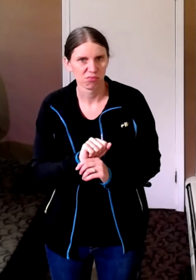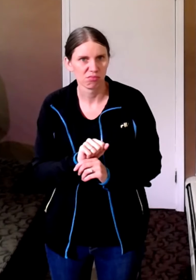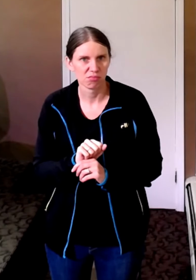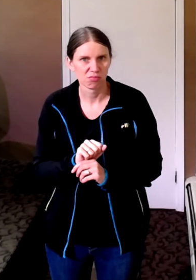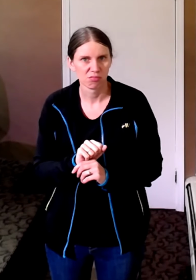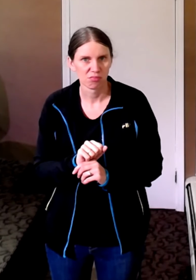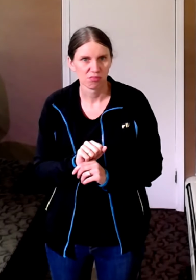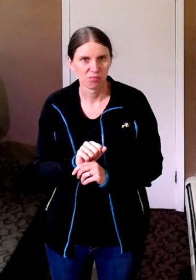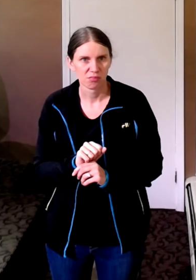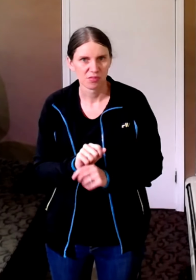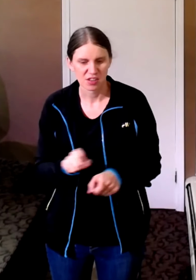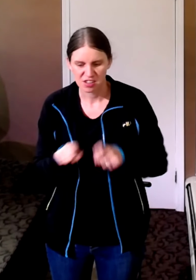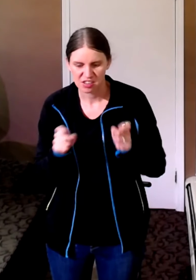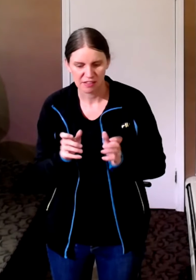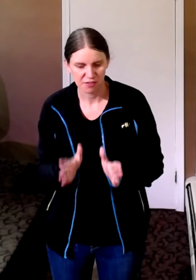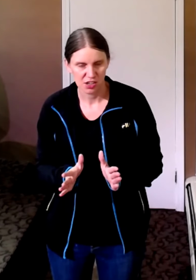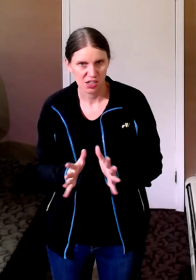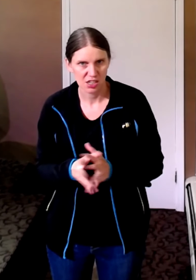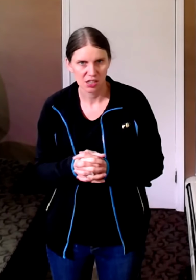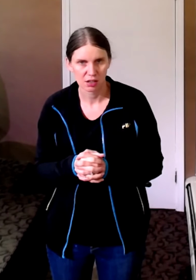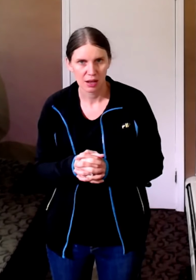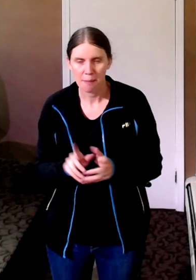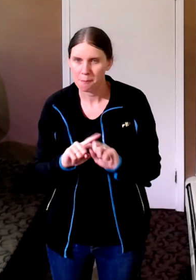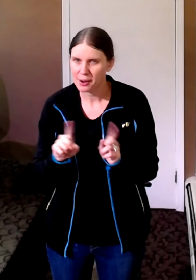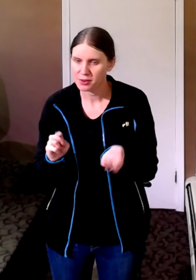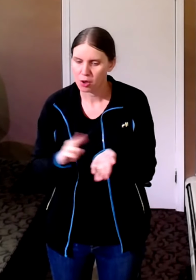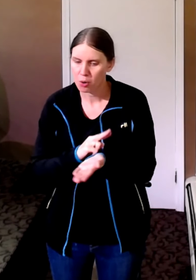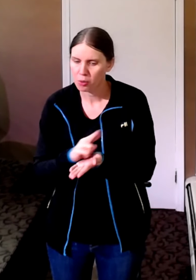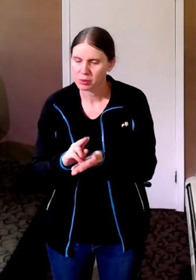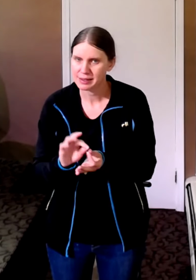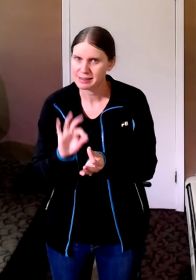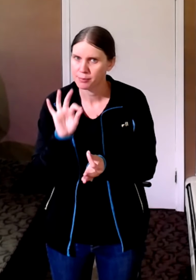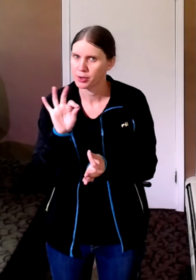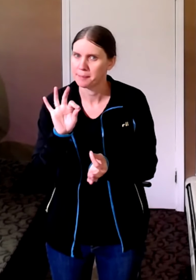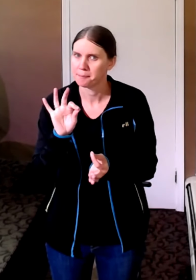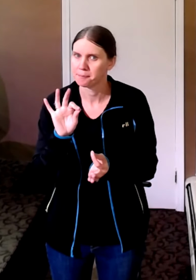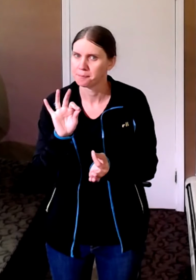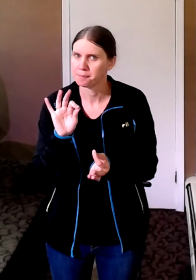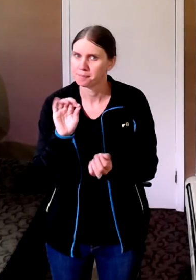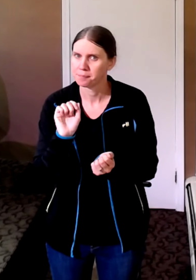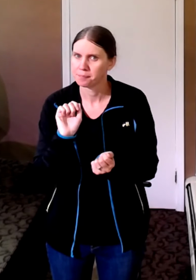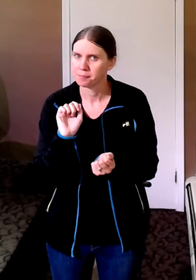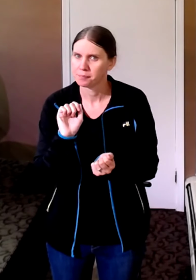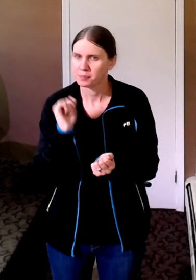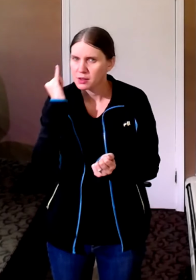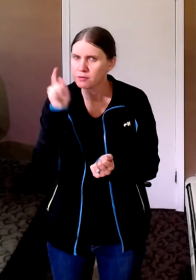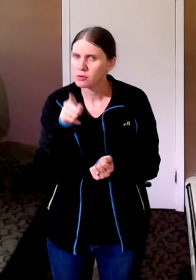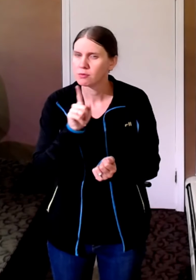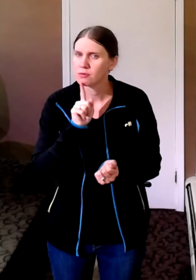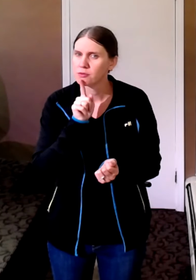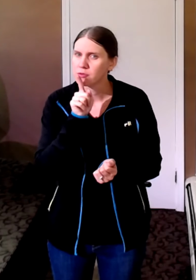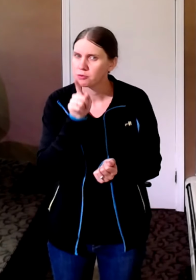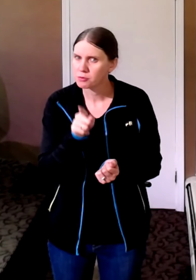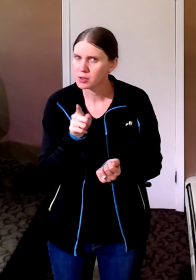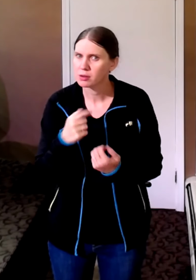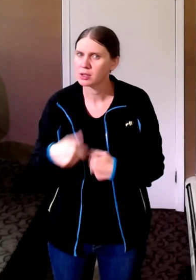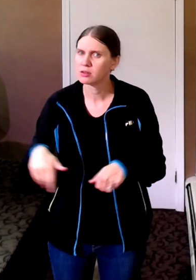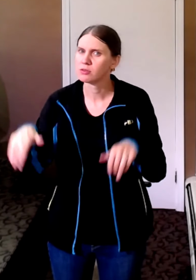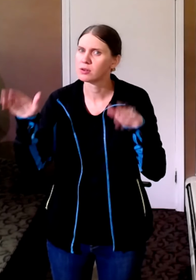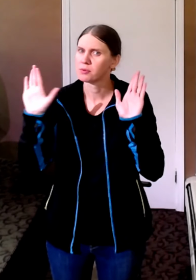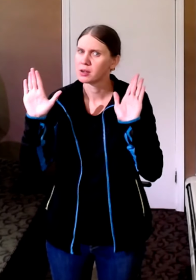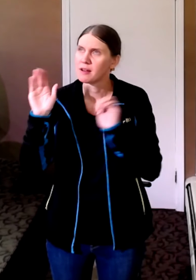your innate sinfulness, the Holy Spirit, if you'll really